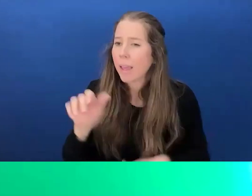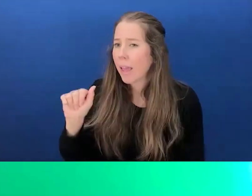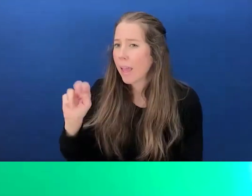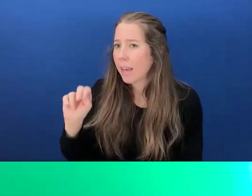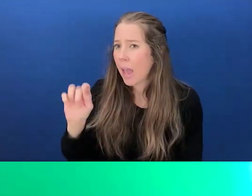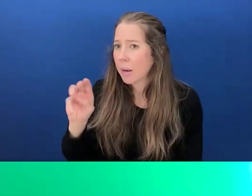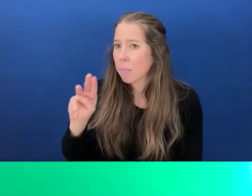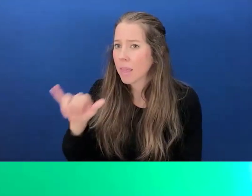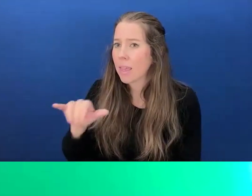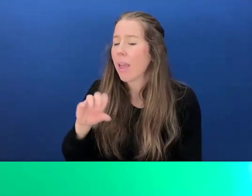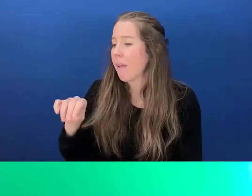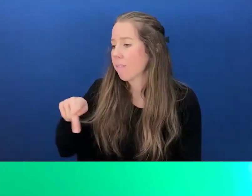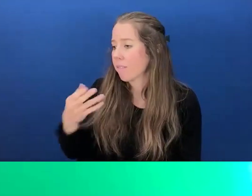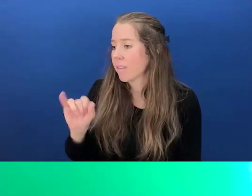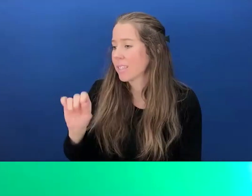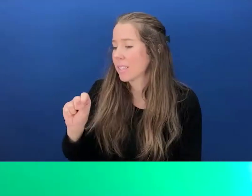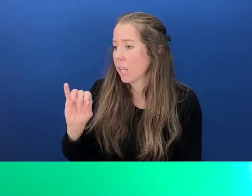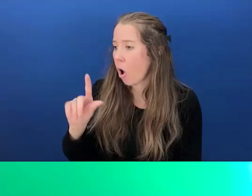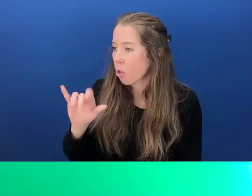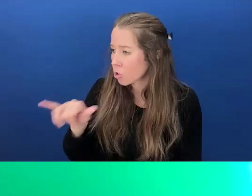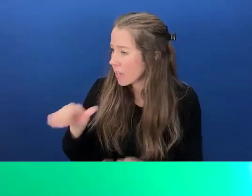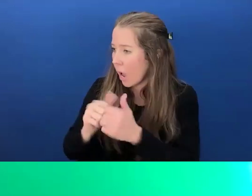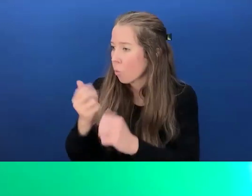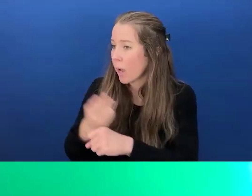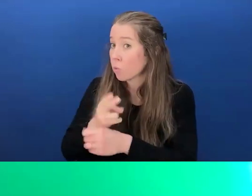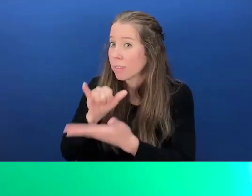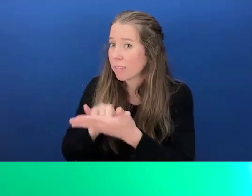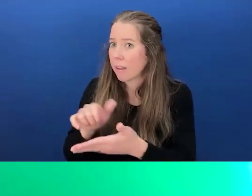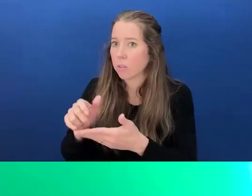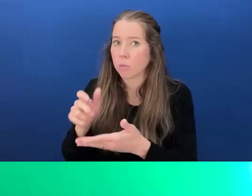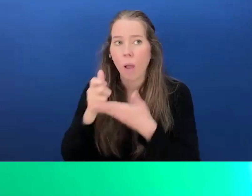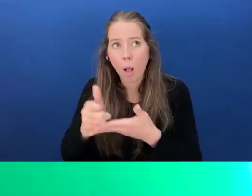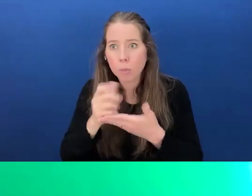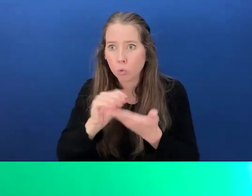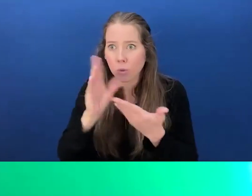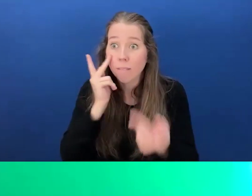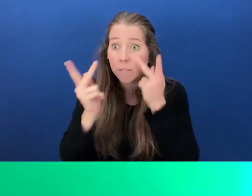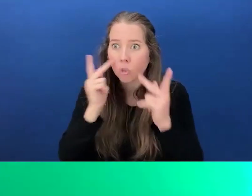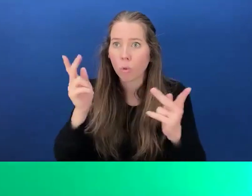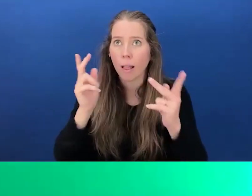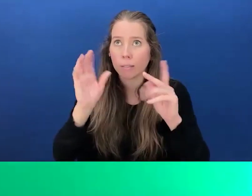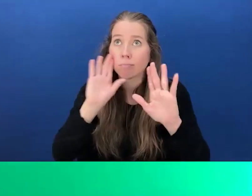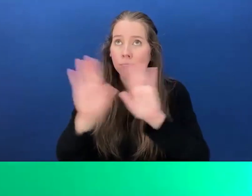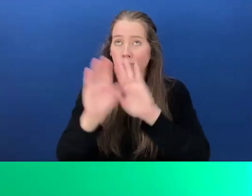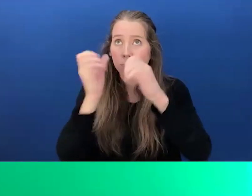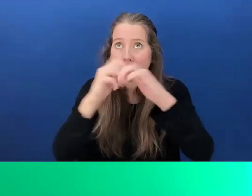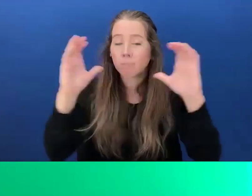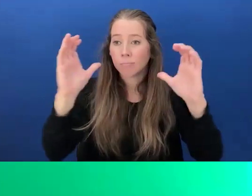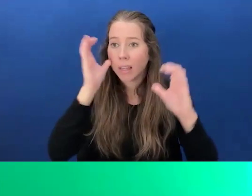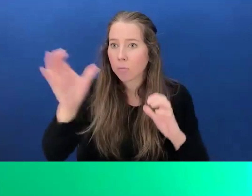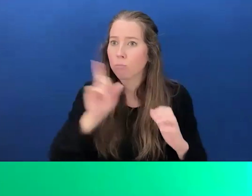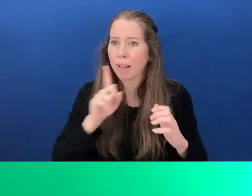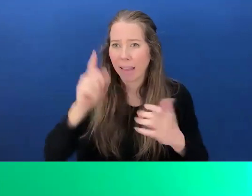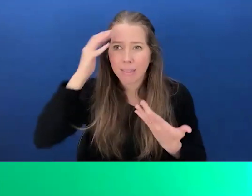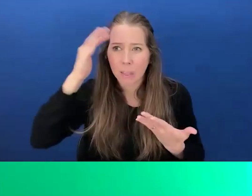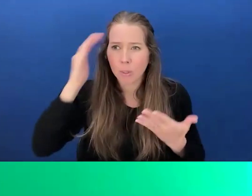and physiology, and how can I use it to help students visualize some of these concepts that are pretty ethereal for them and how to